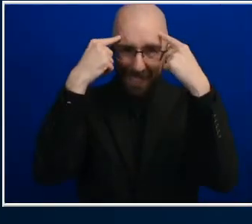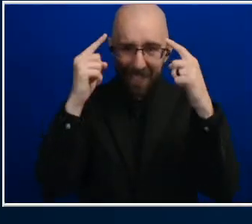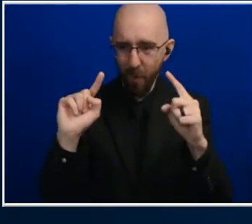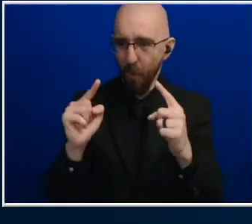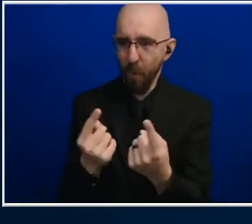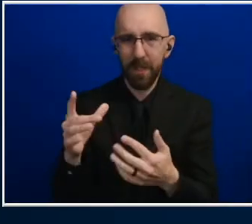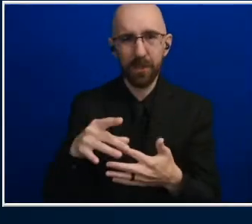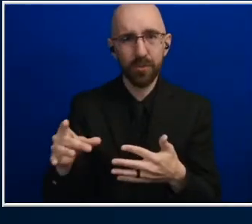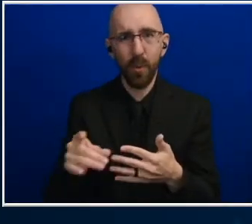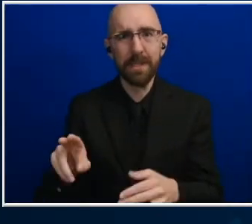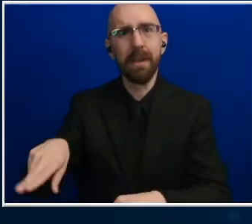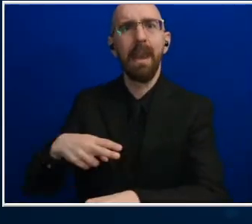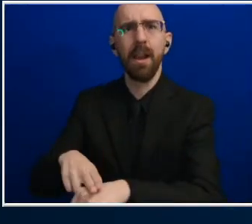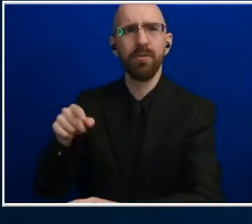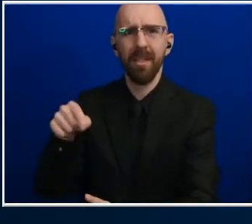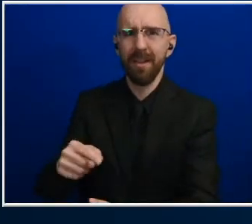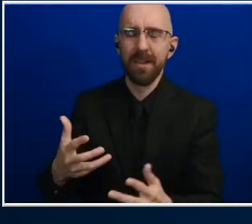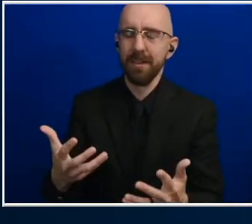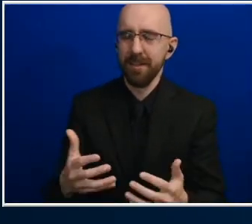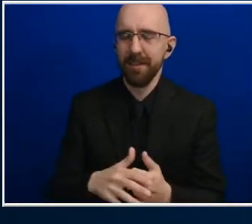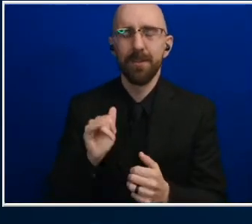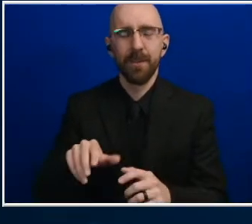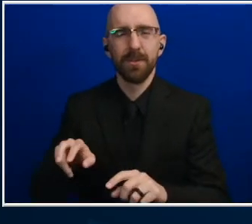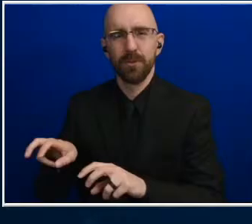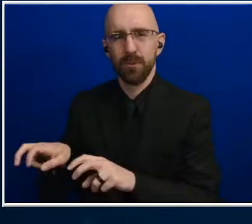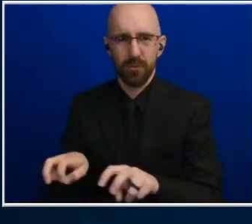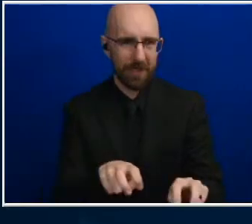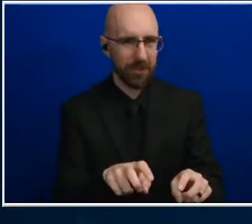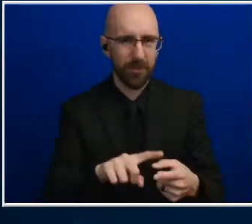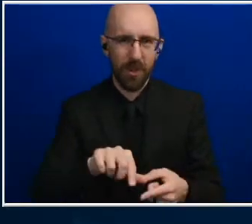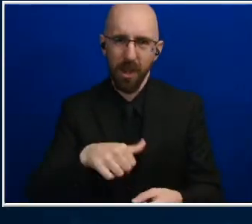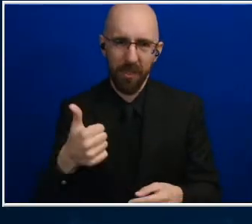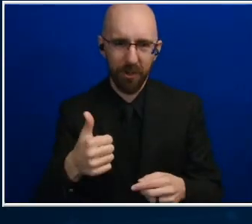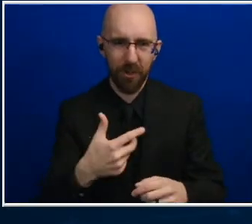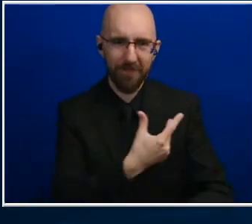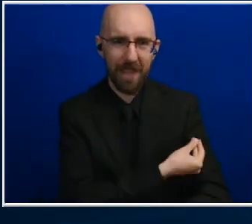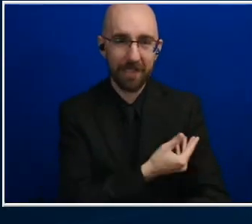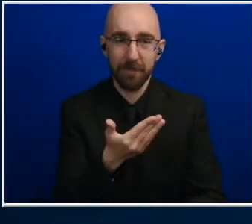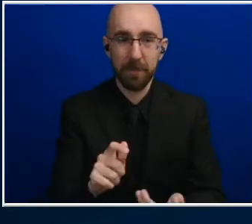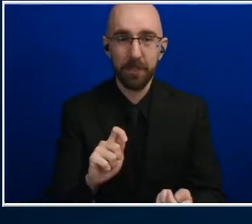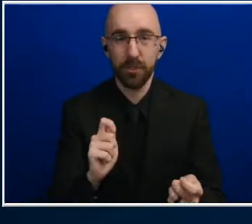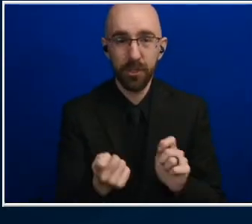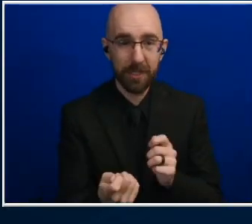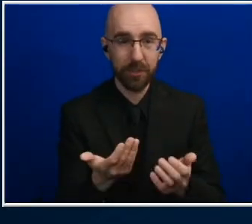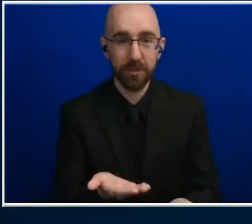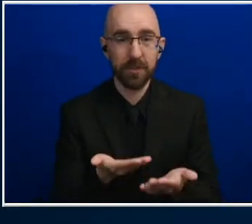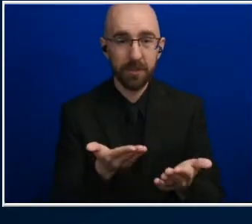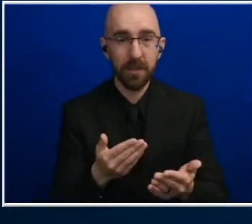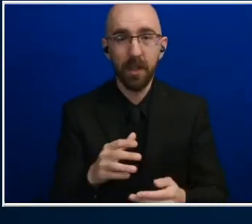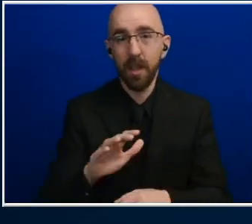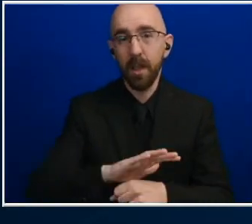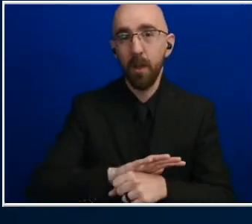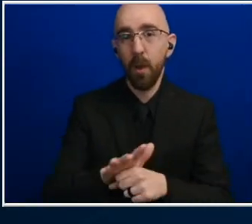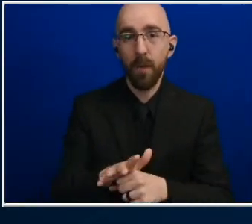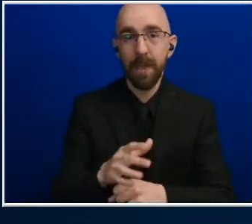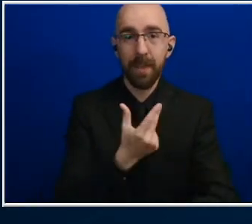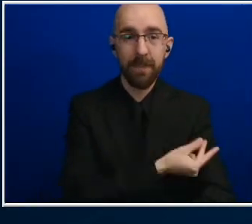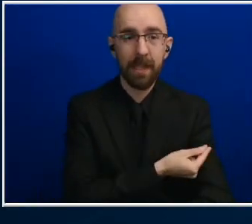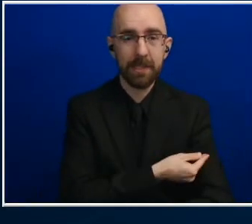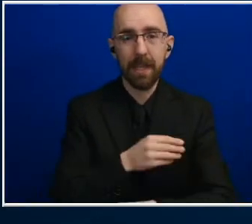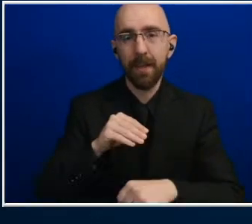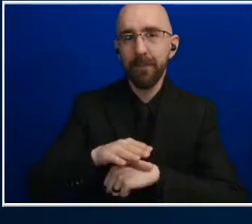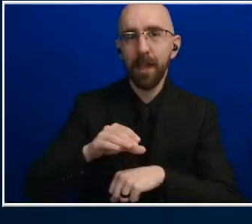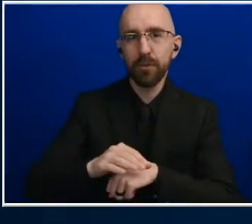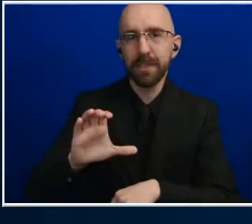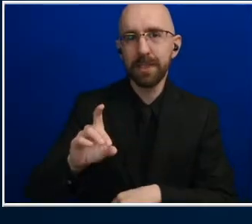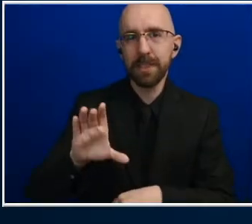All right, let's switch gears to another vaccine for just a moment. Recommendations may be changing for this fall's COVID vaccine. Advisors of the CDC have discussed